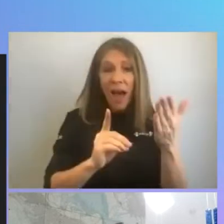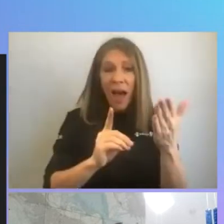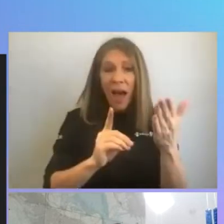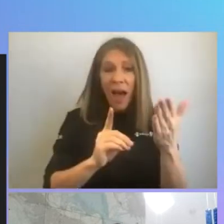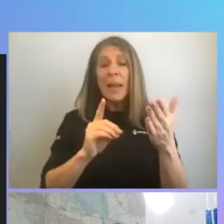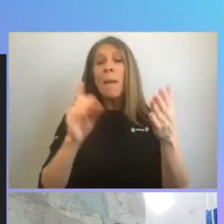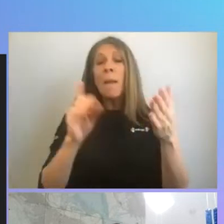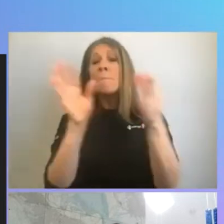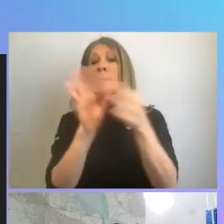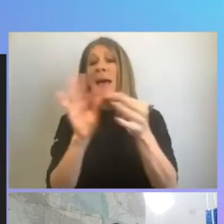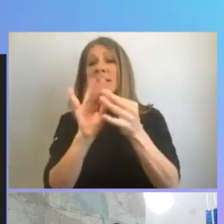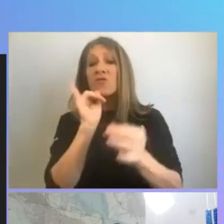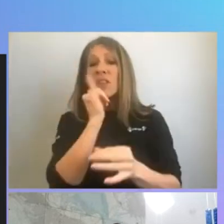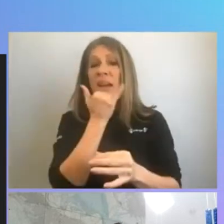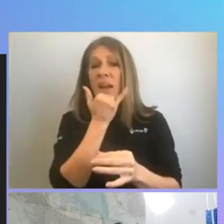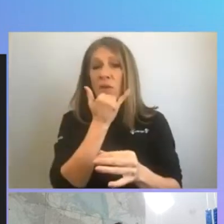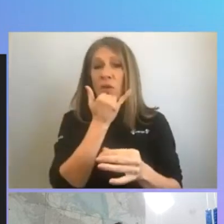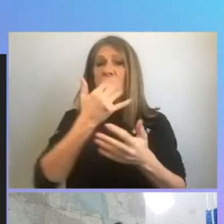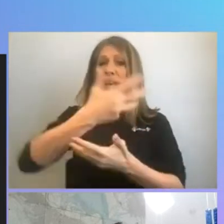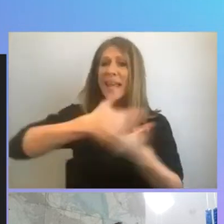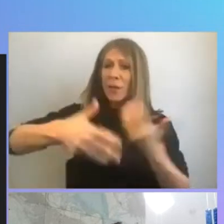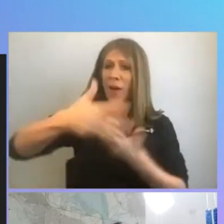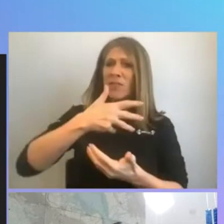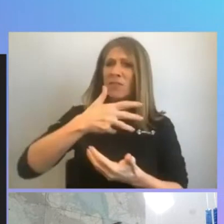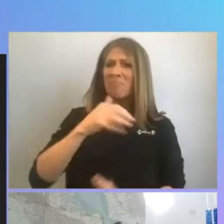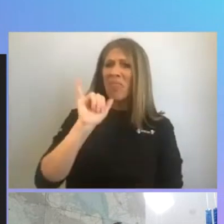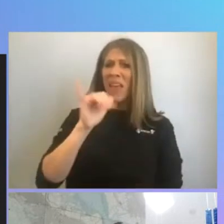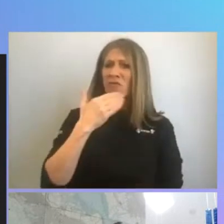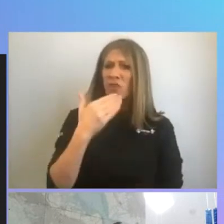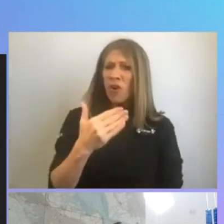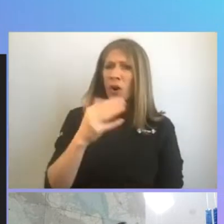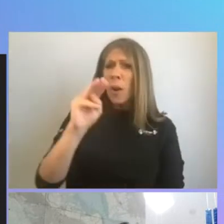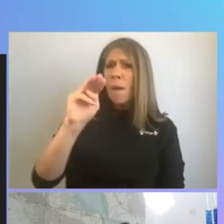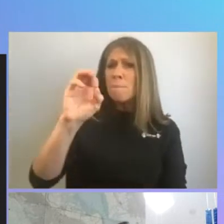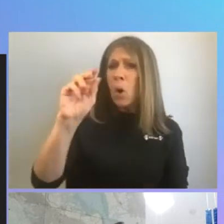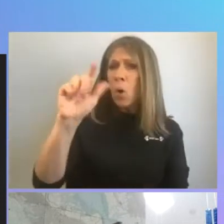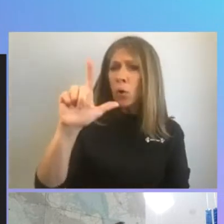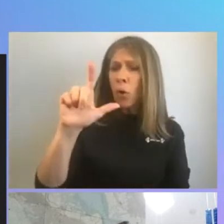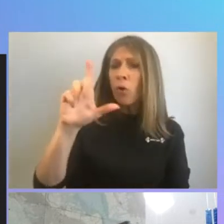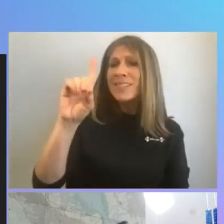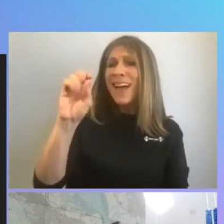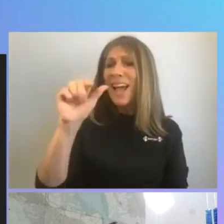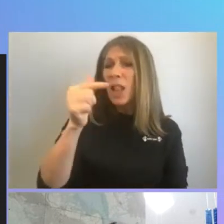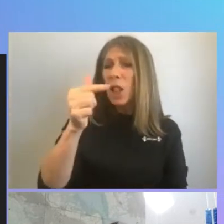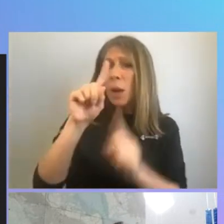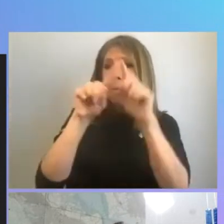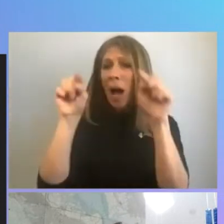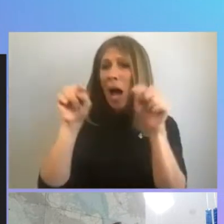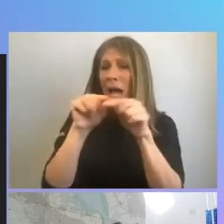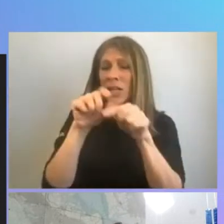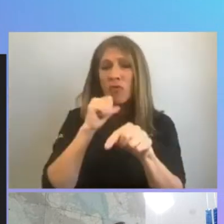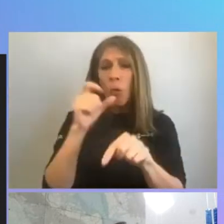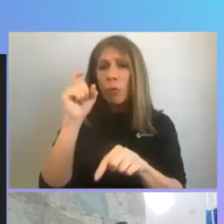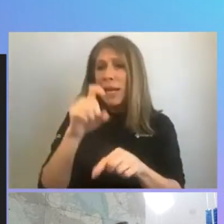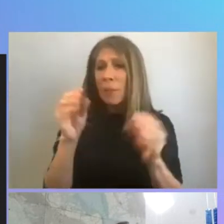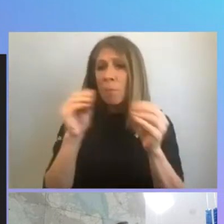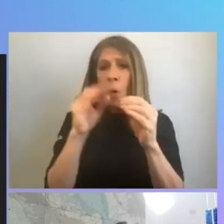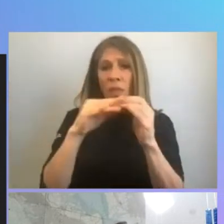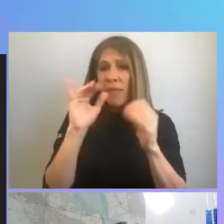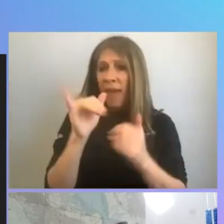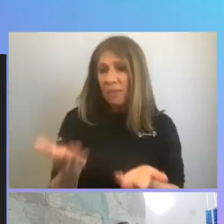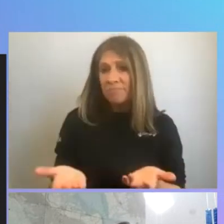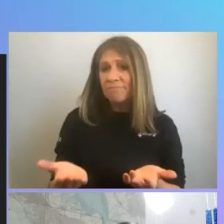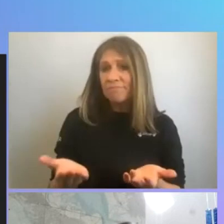interaction. That's pretty good. Modal dialog boxes really don't need too much more than that